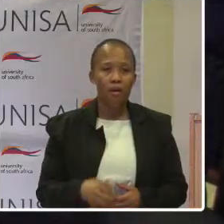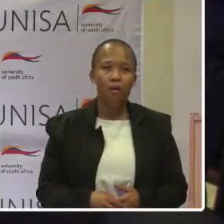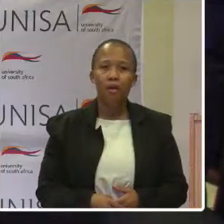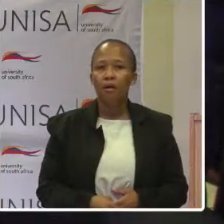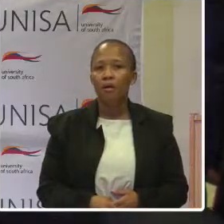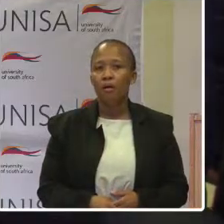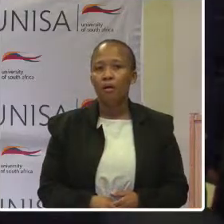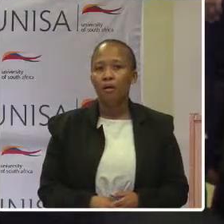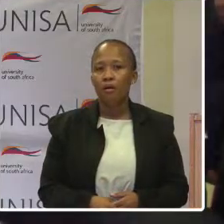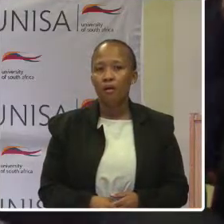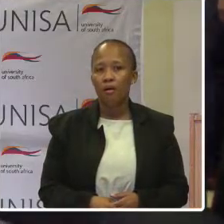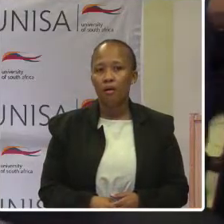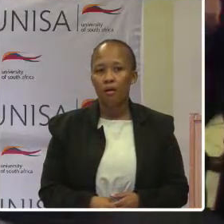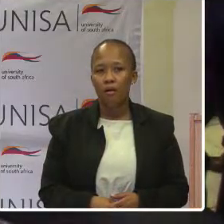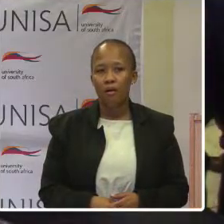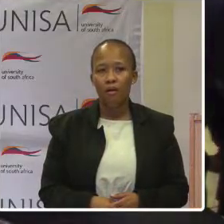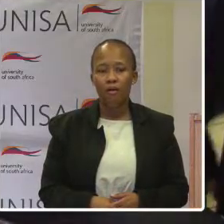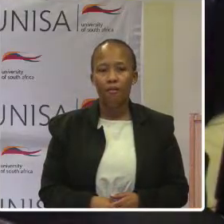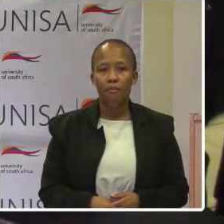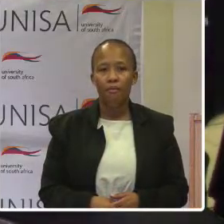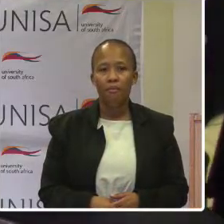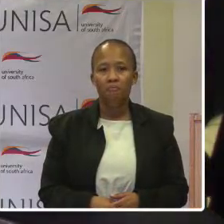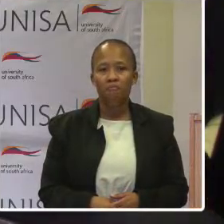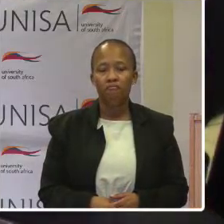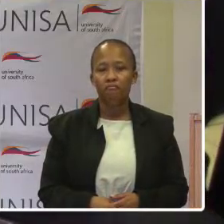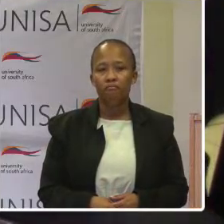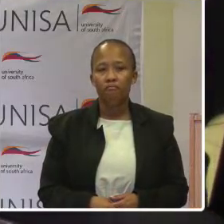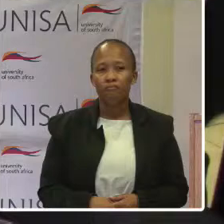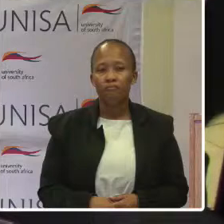Because you came from SAR, I was hoping to hear a little bit about